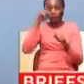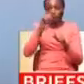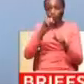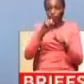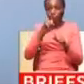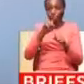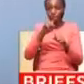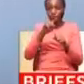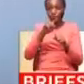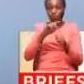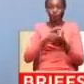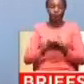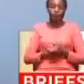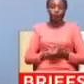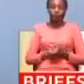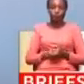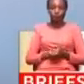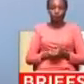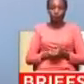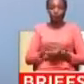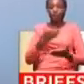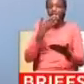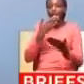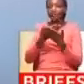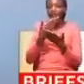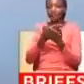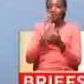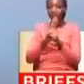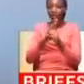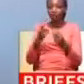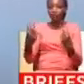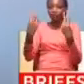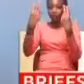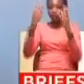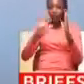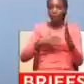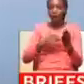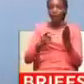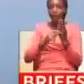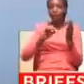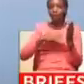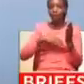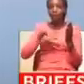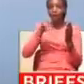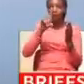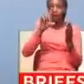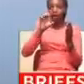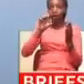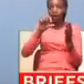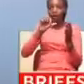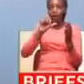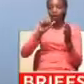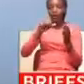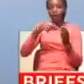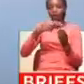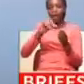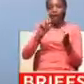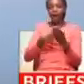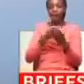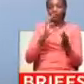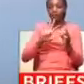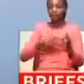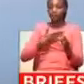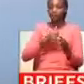we can actually connect you to Erica. Thank you so much for watching. My name is Leangari. And, of course, our sign